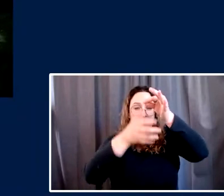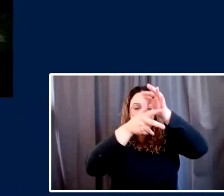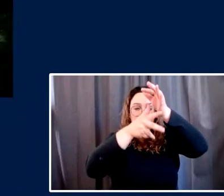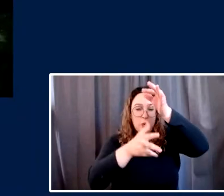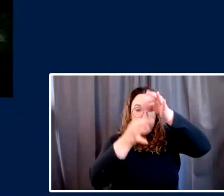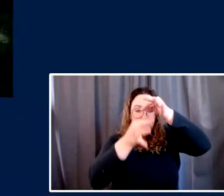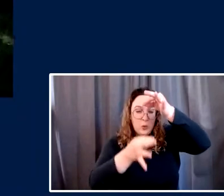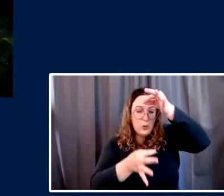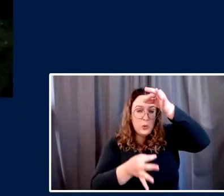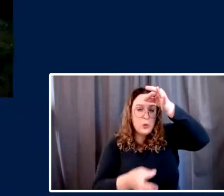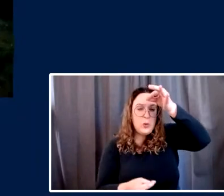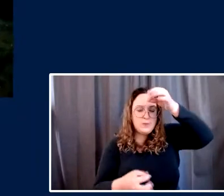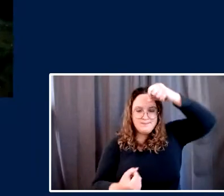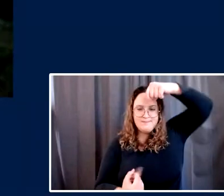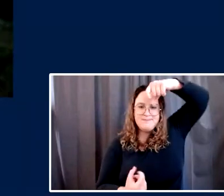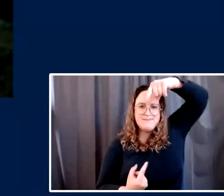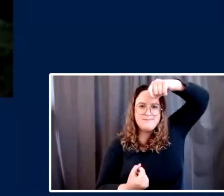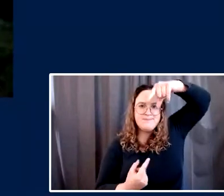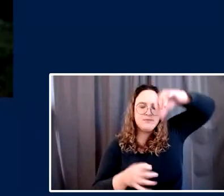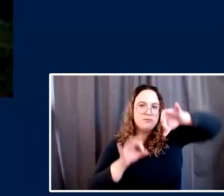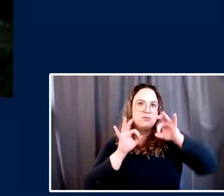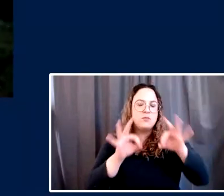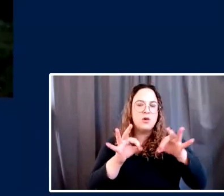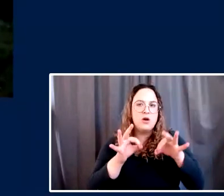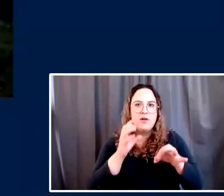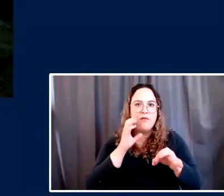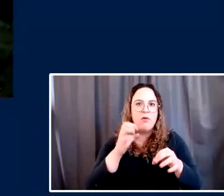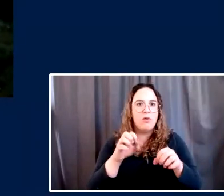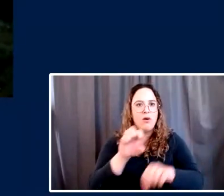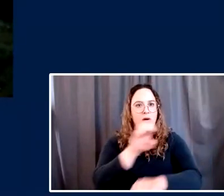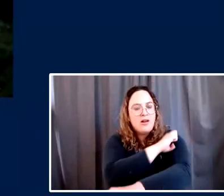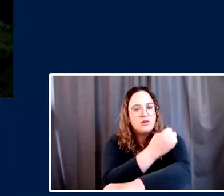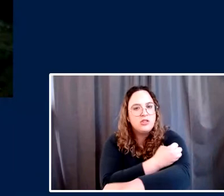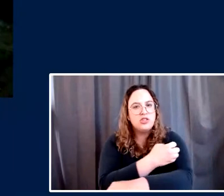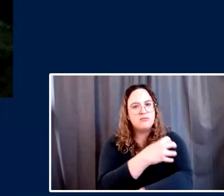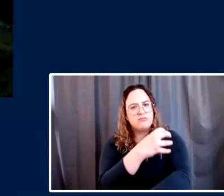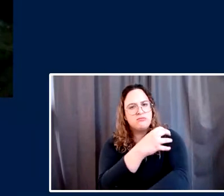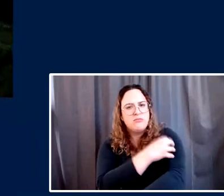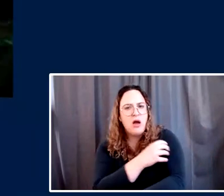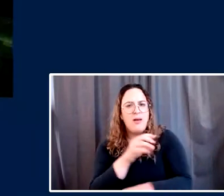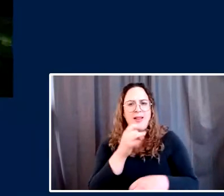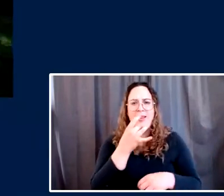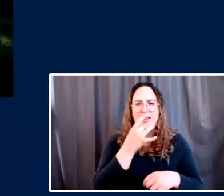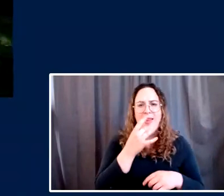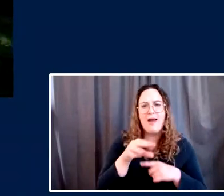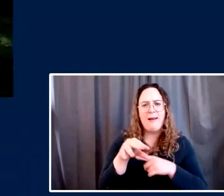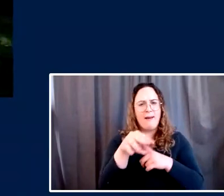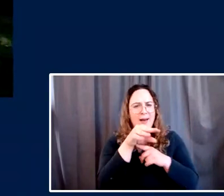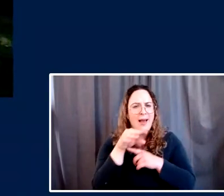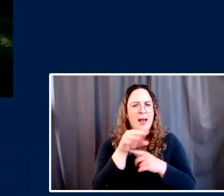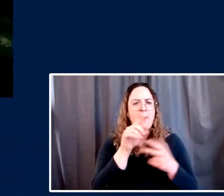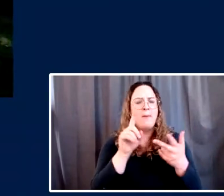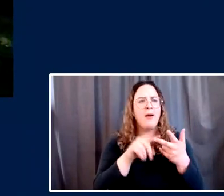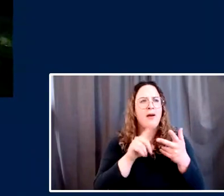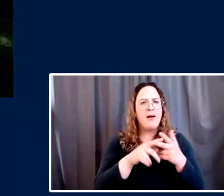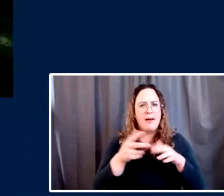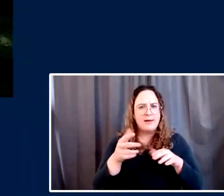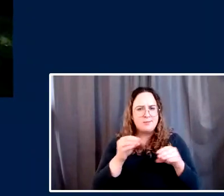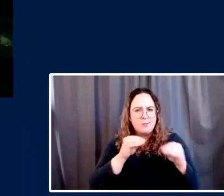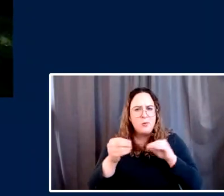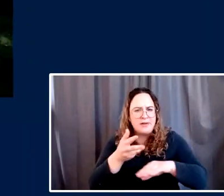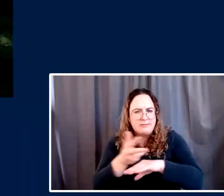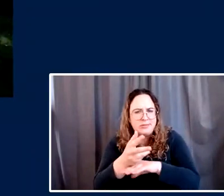us all the power we need for things like our lights and the cameras, our propulsion, and all the instruments we